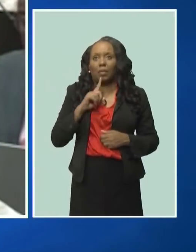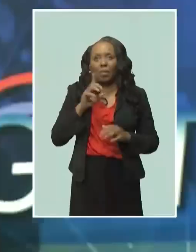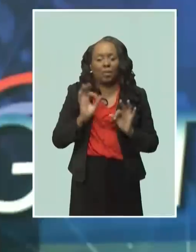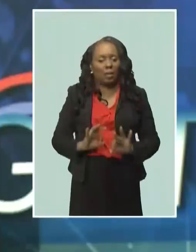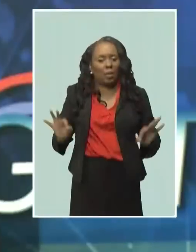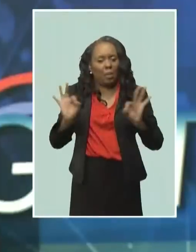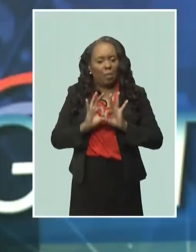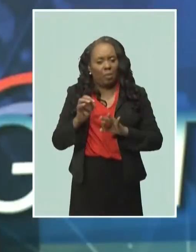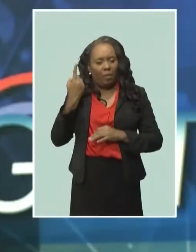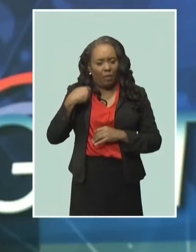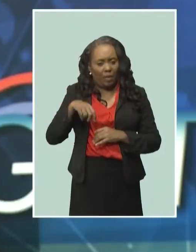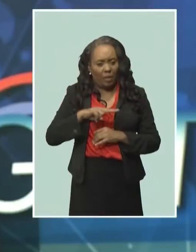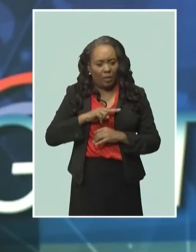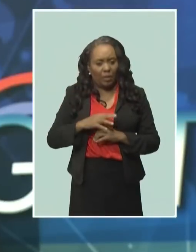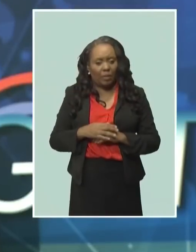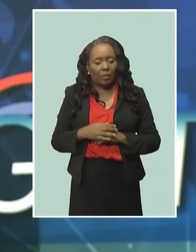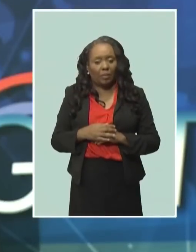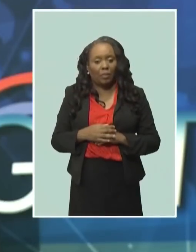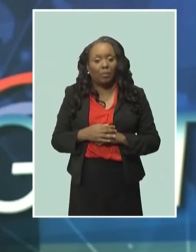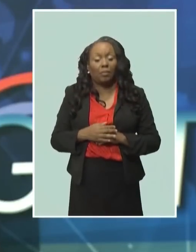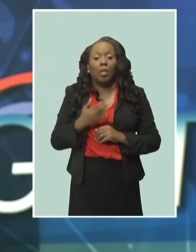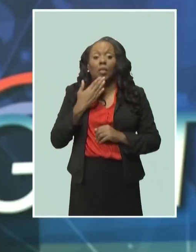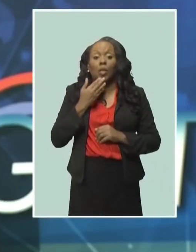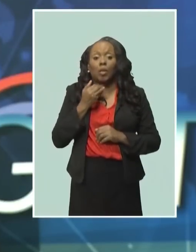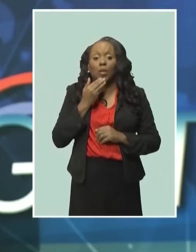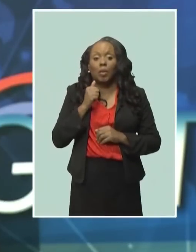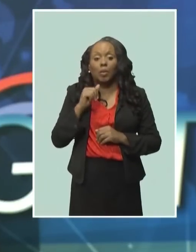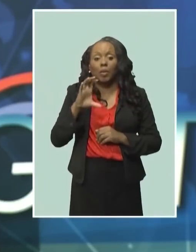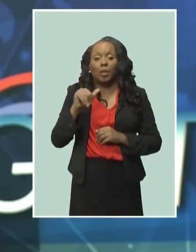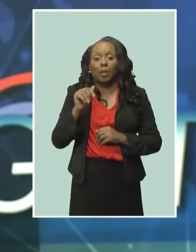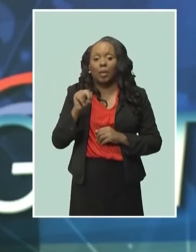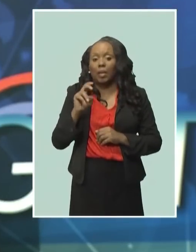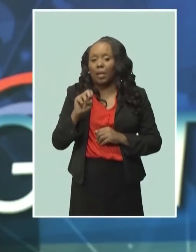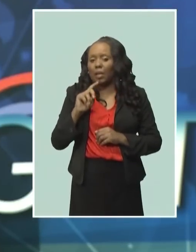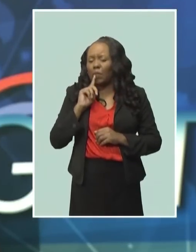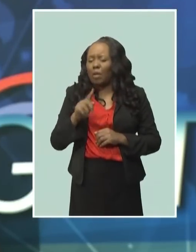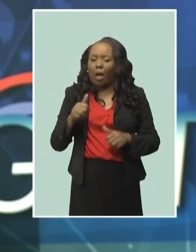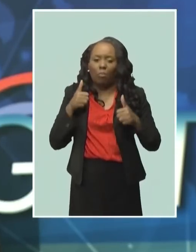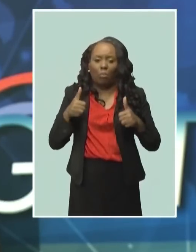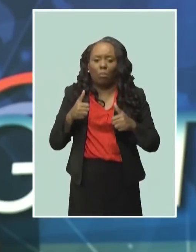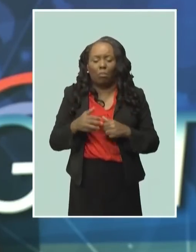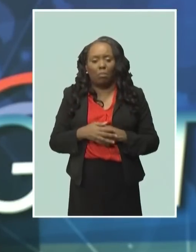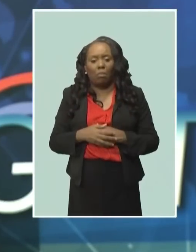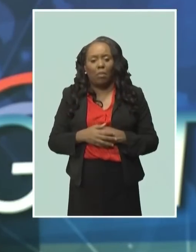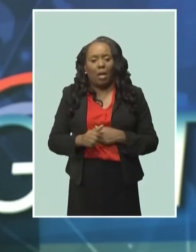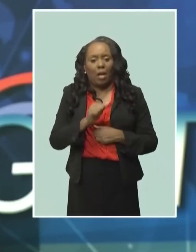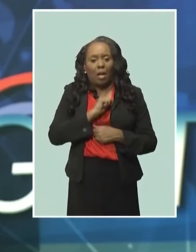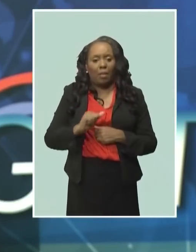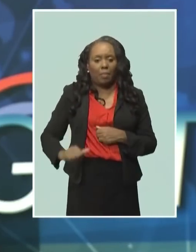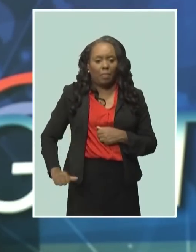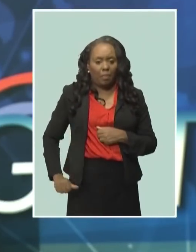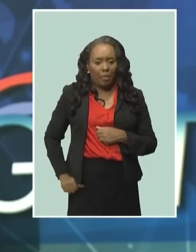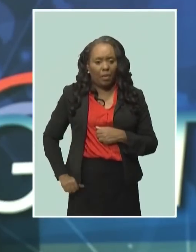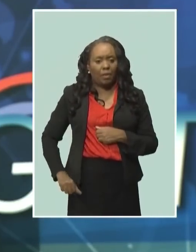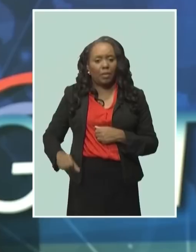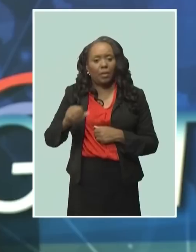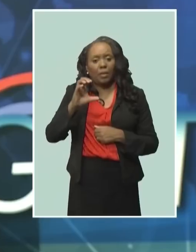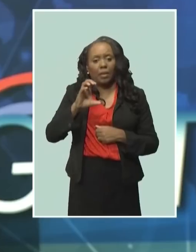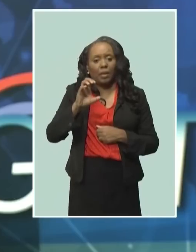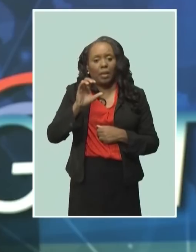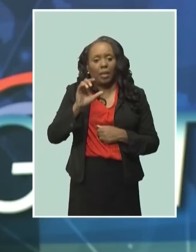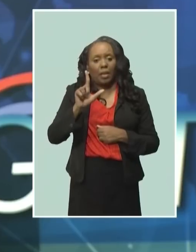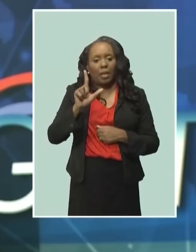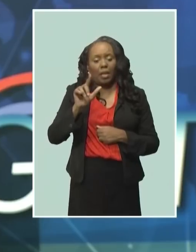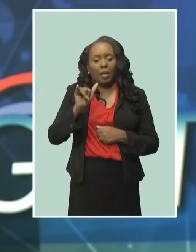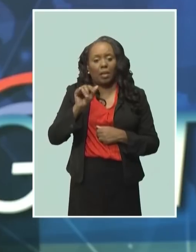us. The sugarcane industry in Barbados is alive and well. Ambassador Dr. Clyde Maskell made that submission during